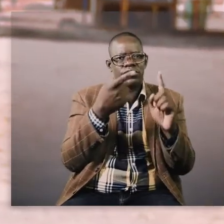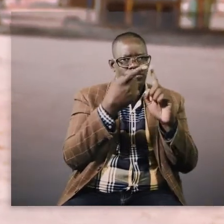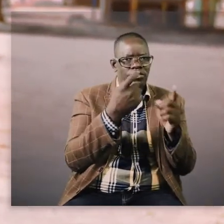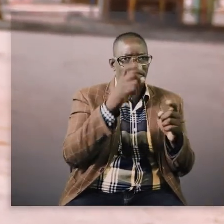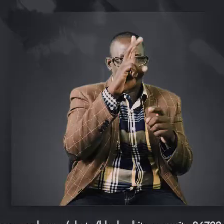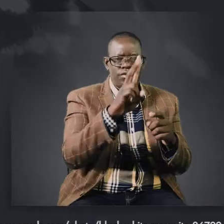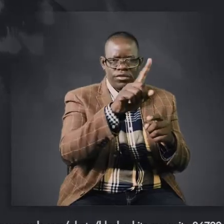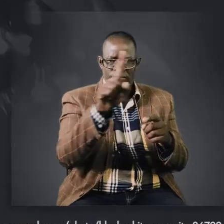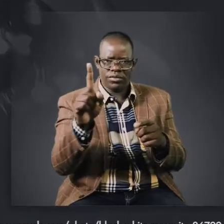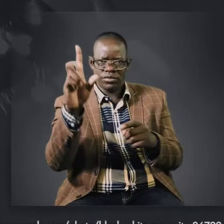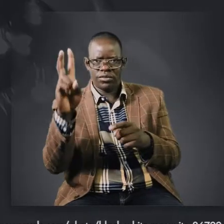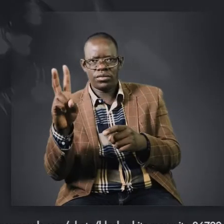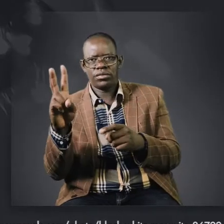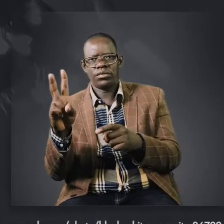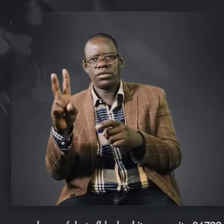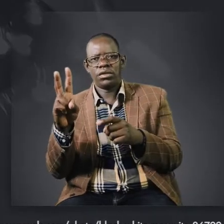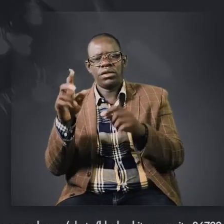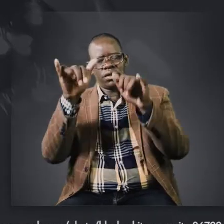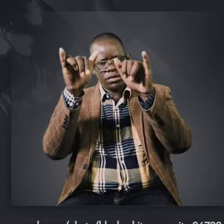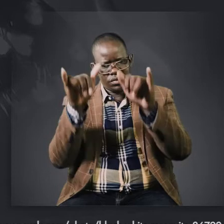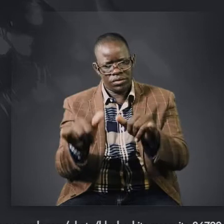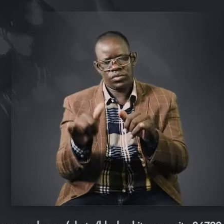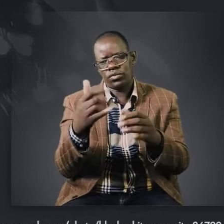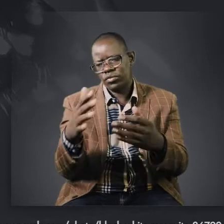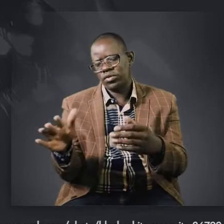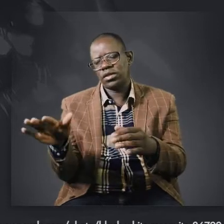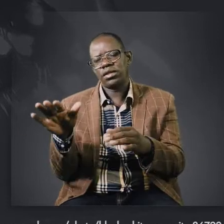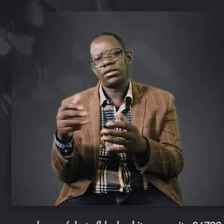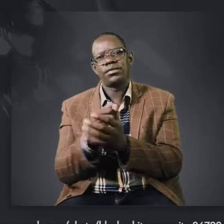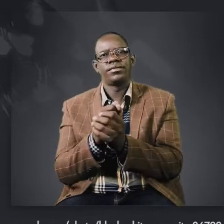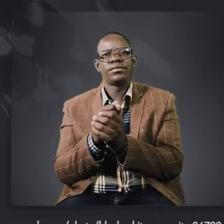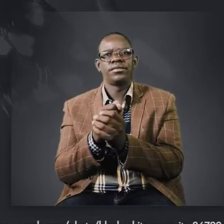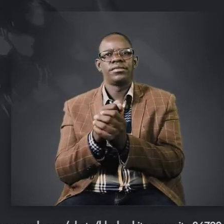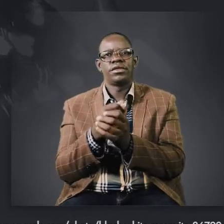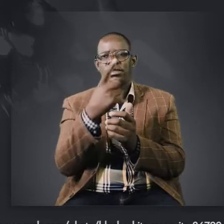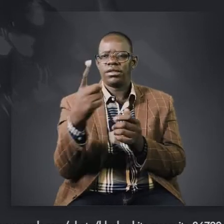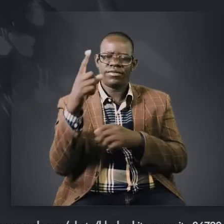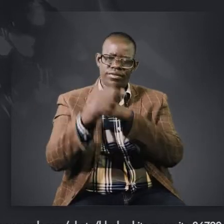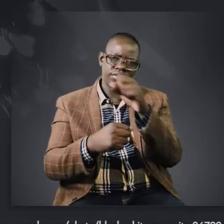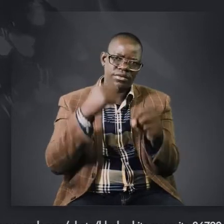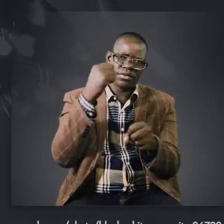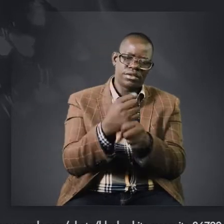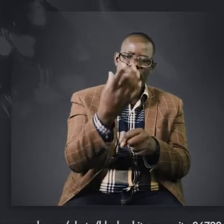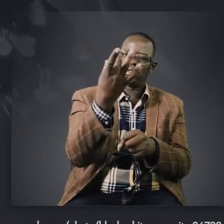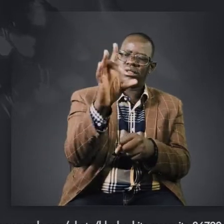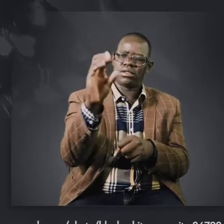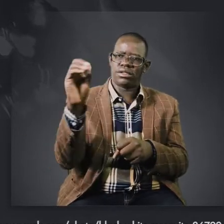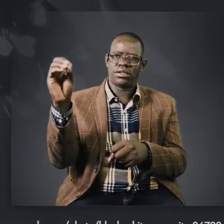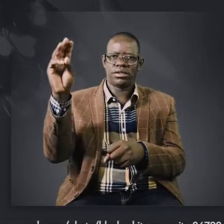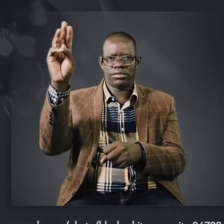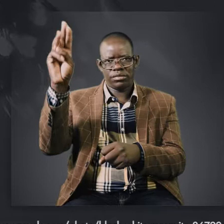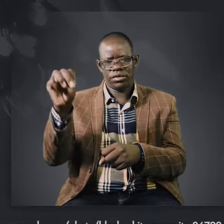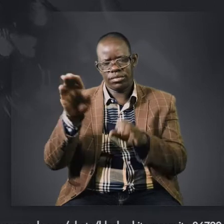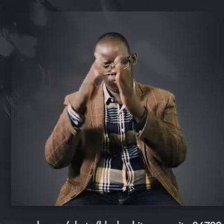from person to person. The mosquitoes breed in stagnant water. It is estimated that every year about 800 million people